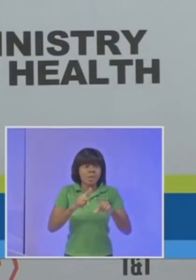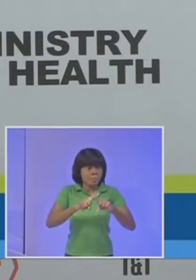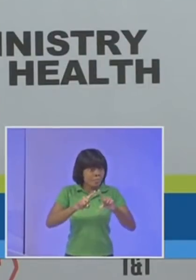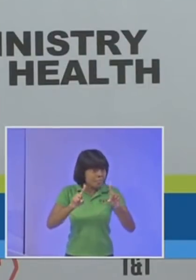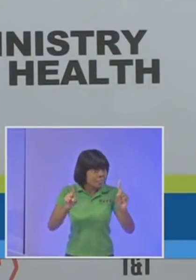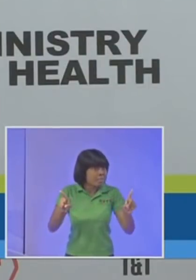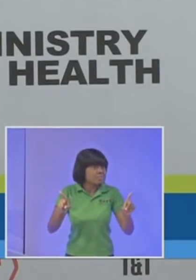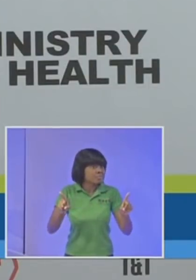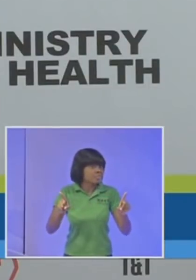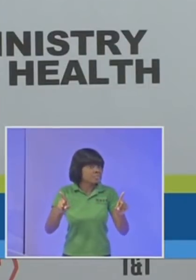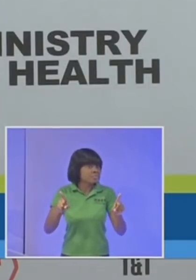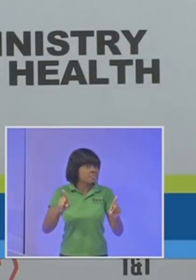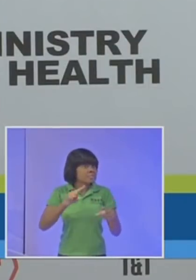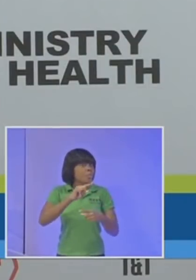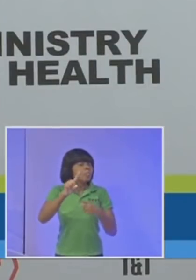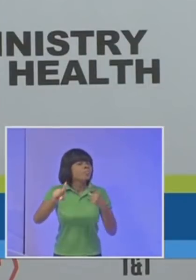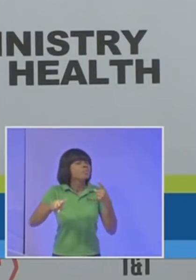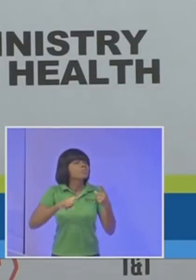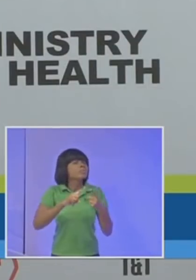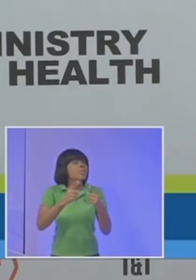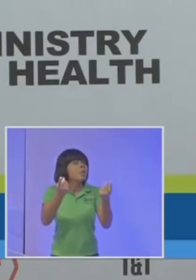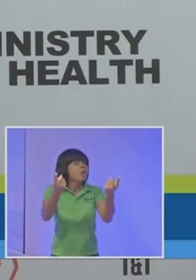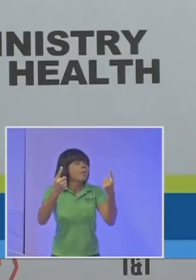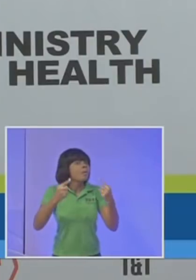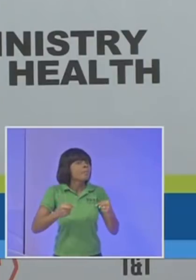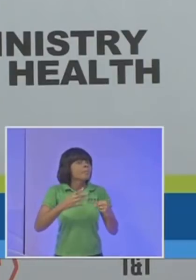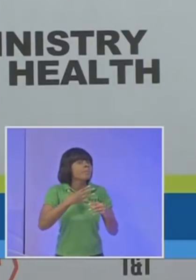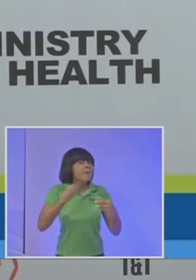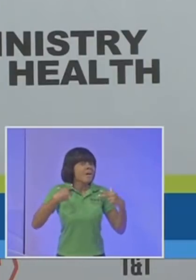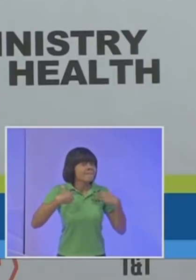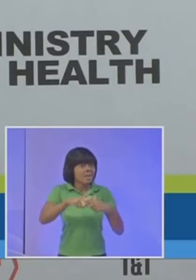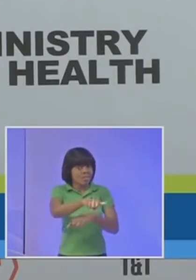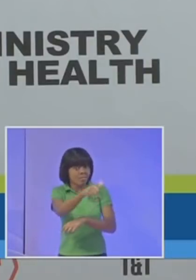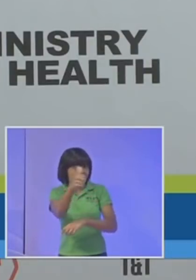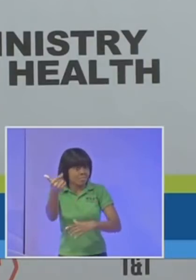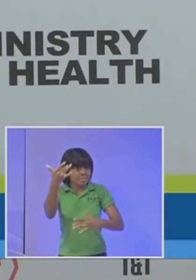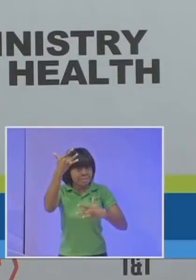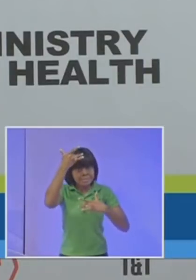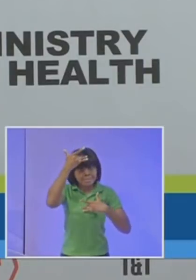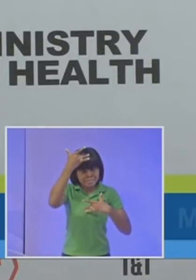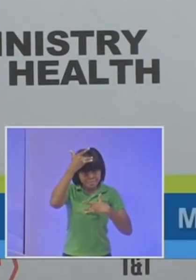can take a vaccine within 3 months after infection.